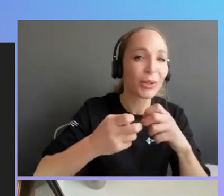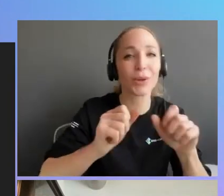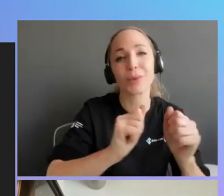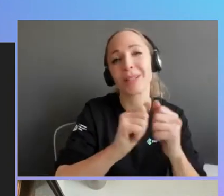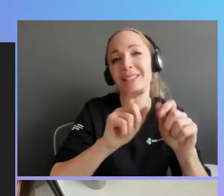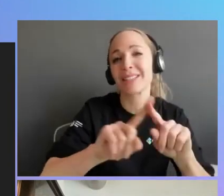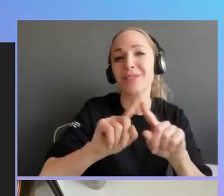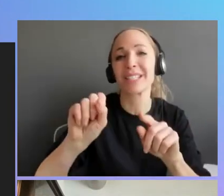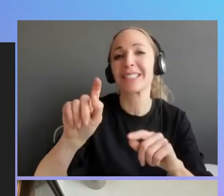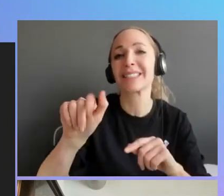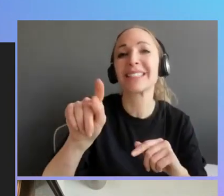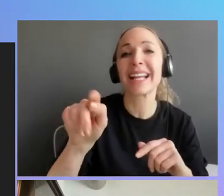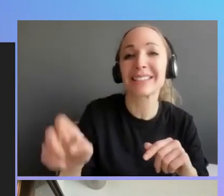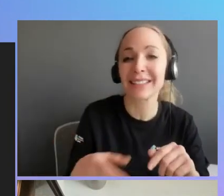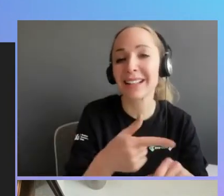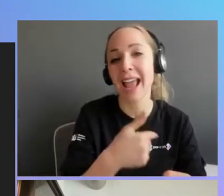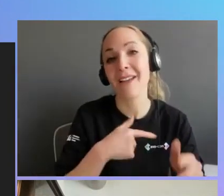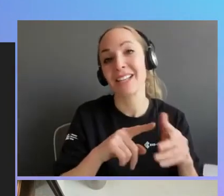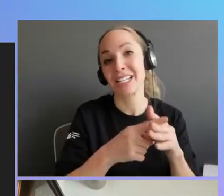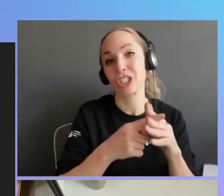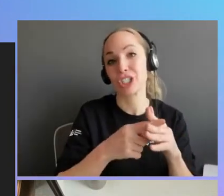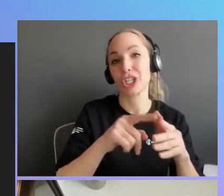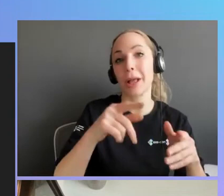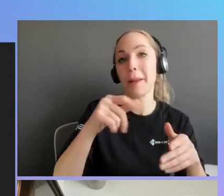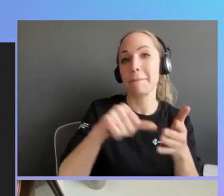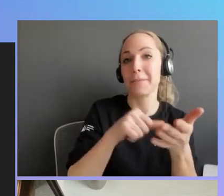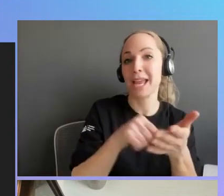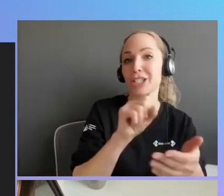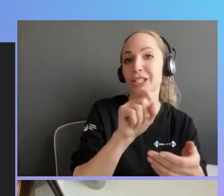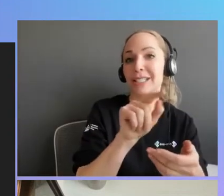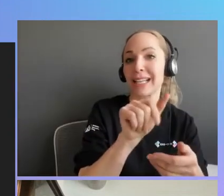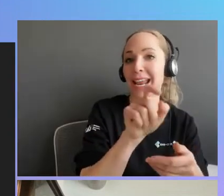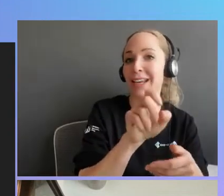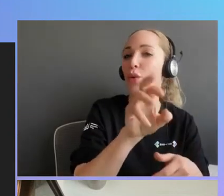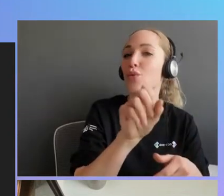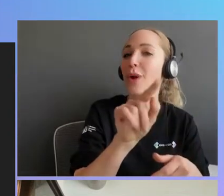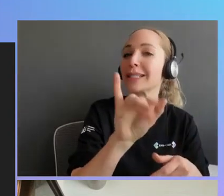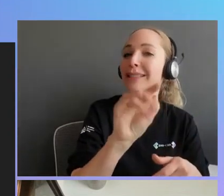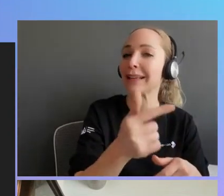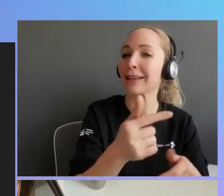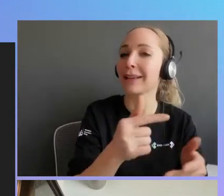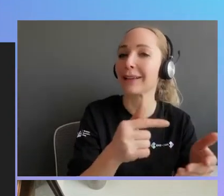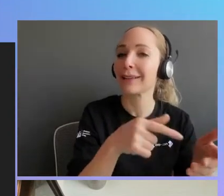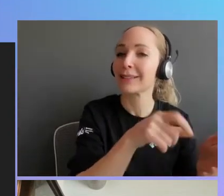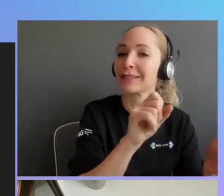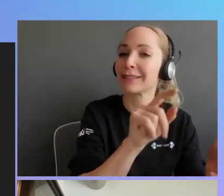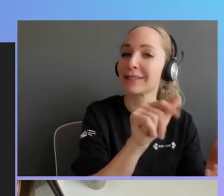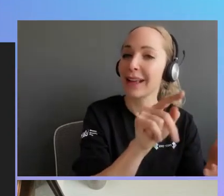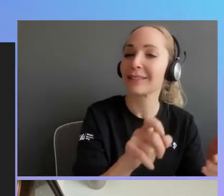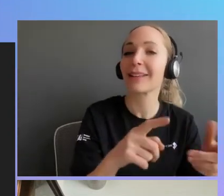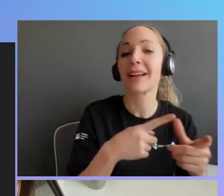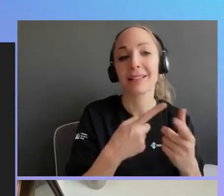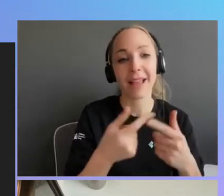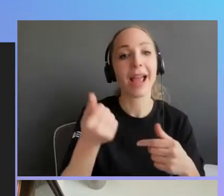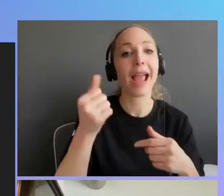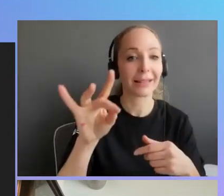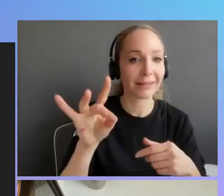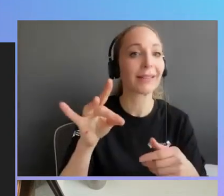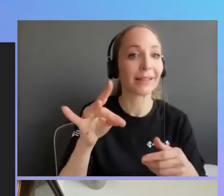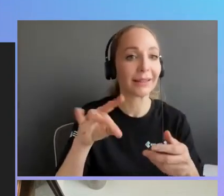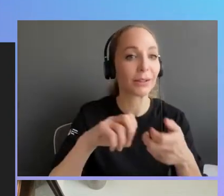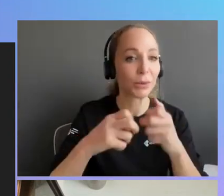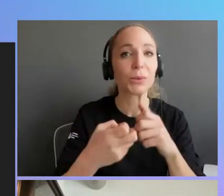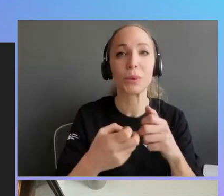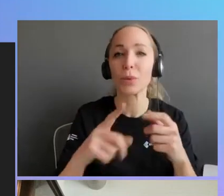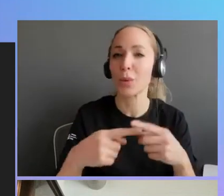page state, which is the resting state of our app. 18 issues. That number should look familiar. That's probably what we found when we tested this earlier. Then we have an issue of a